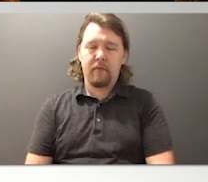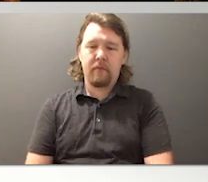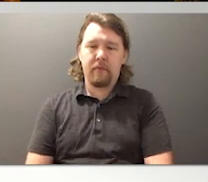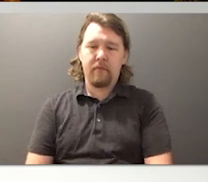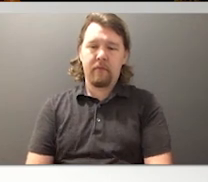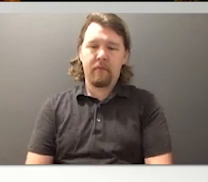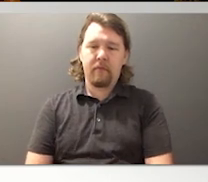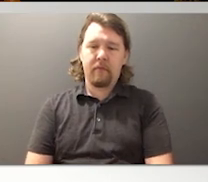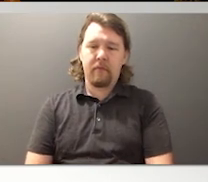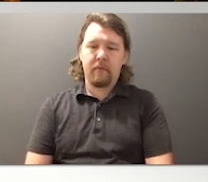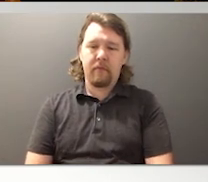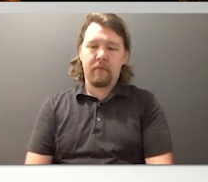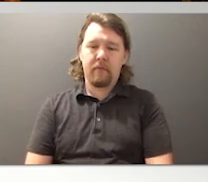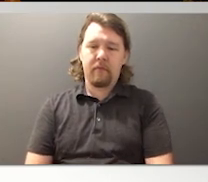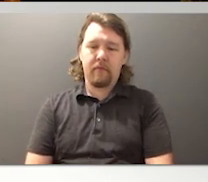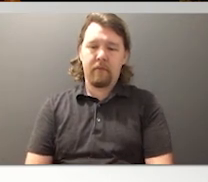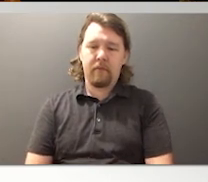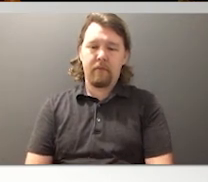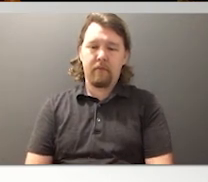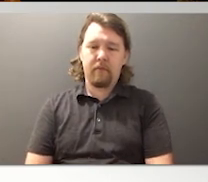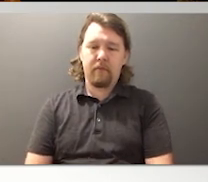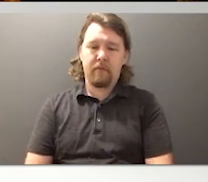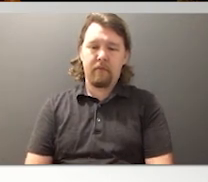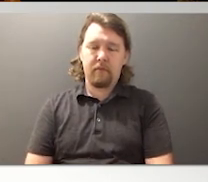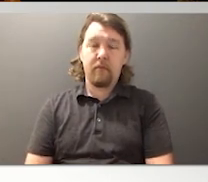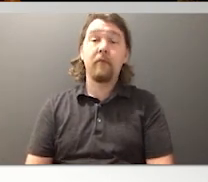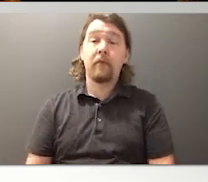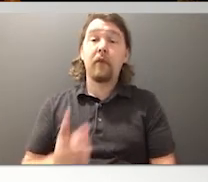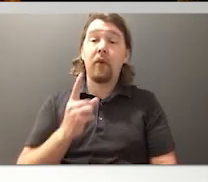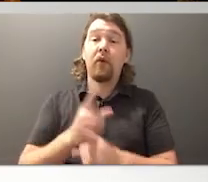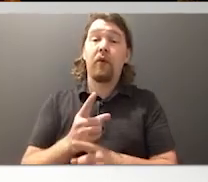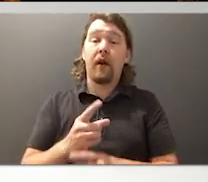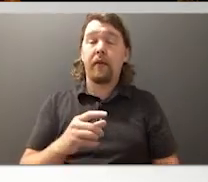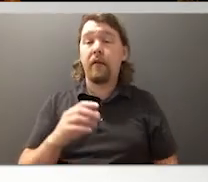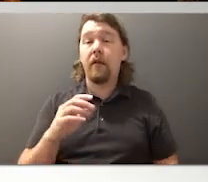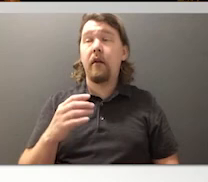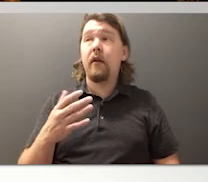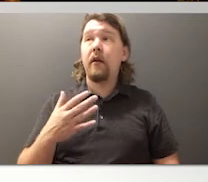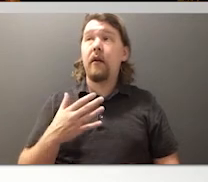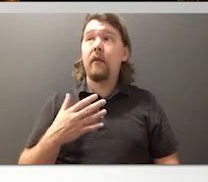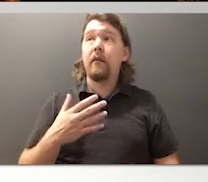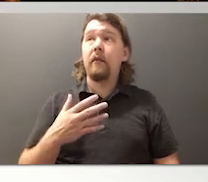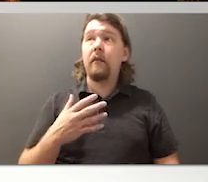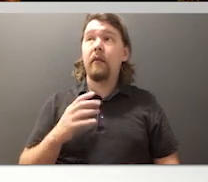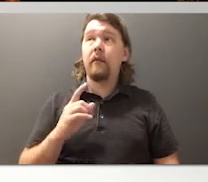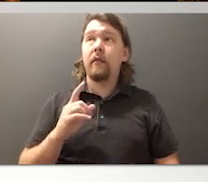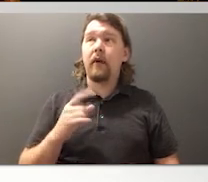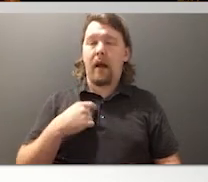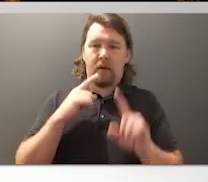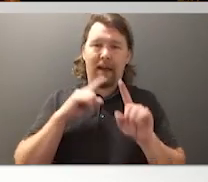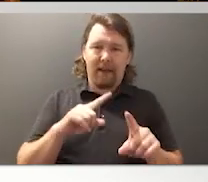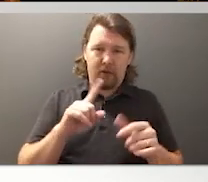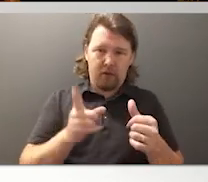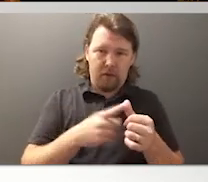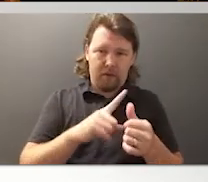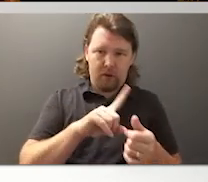not. Why is there such a discrepancy? If it's approved, right? Right.